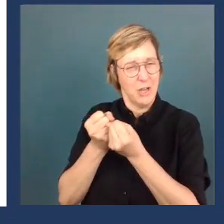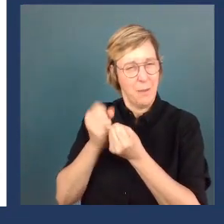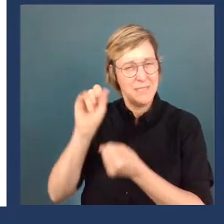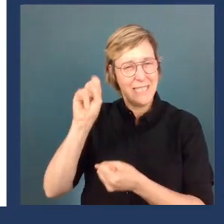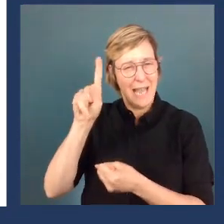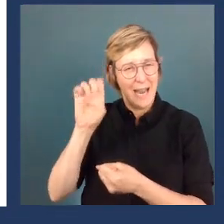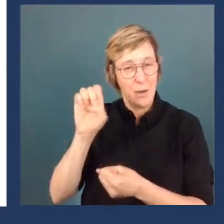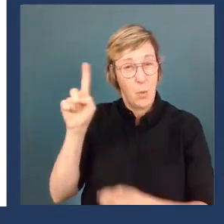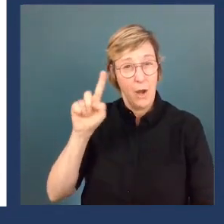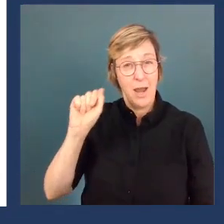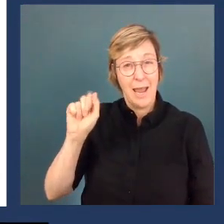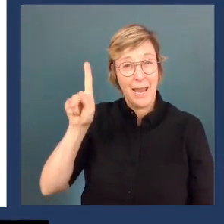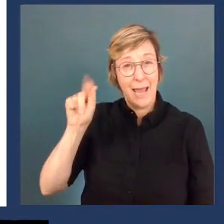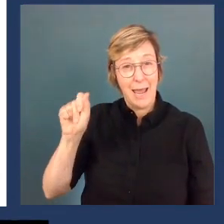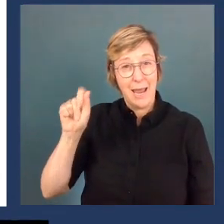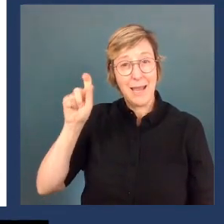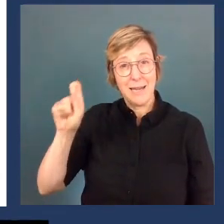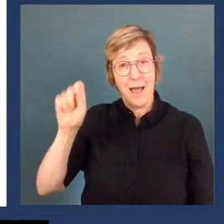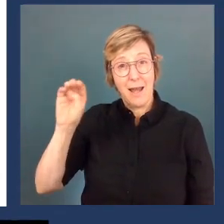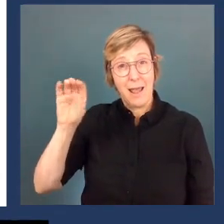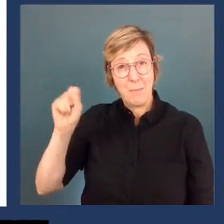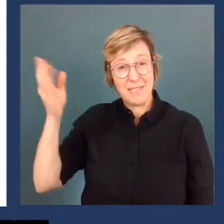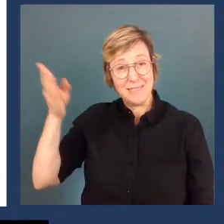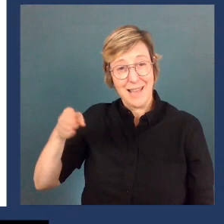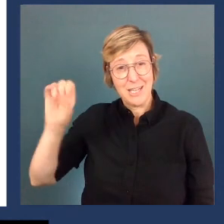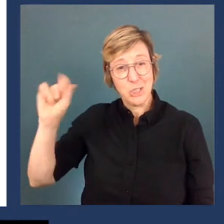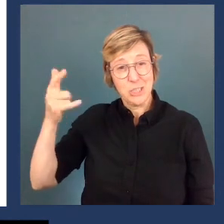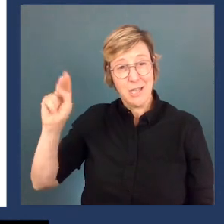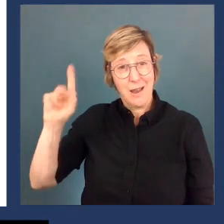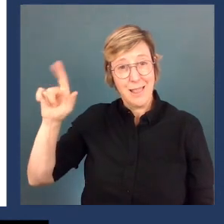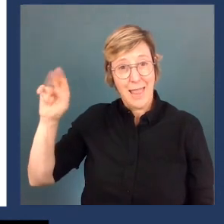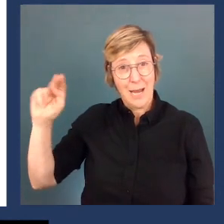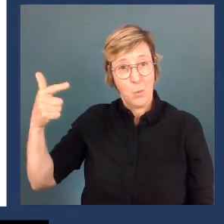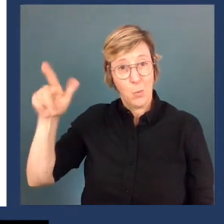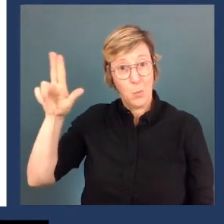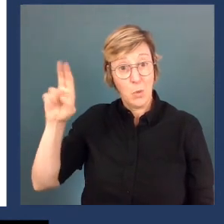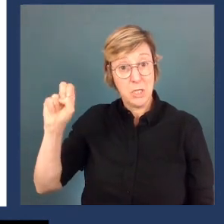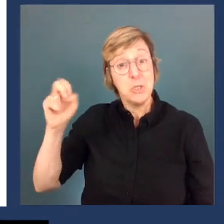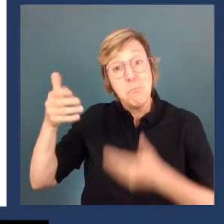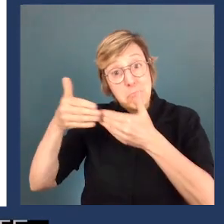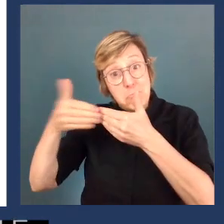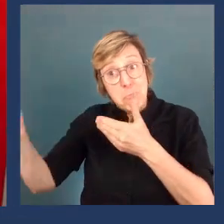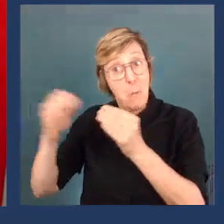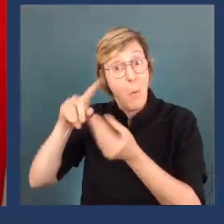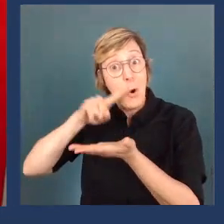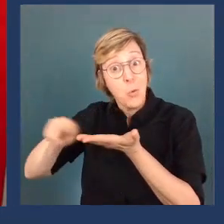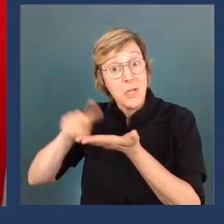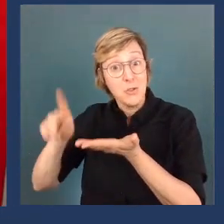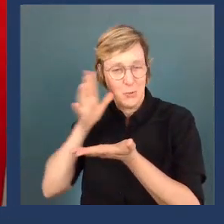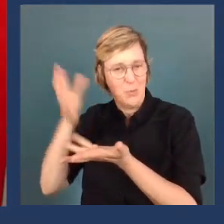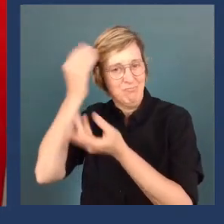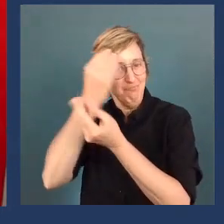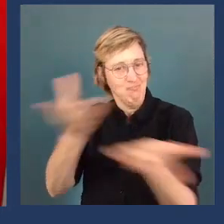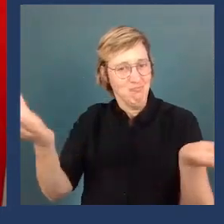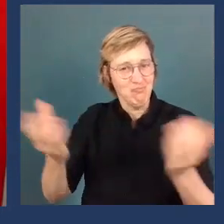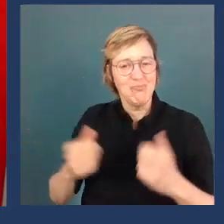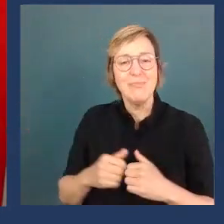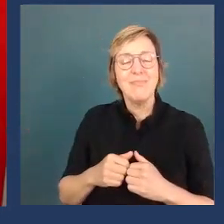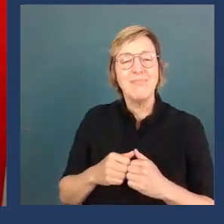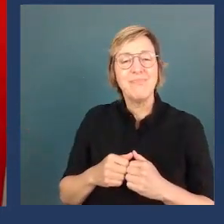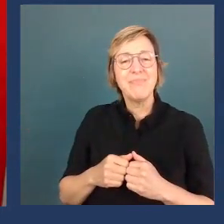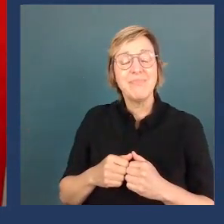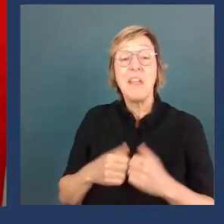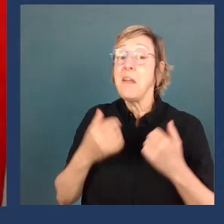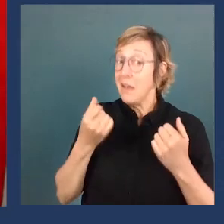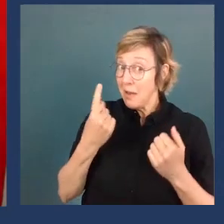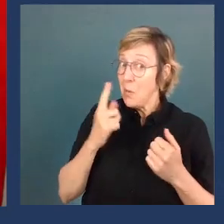at aka.ms/sign language. We will keep you updated as this research progresses. To keep on the research not yet